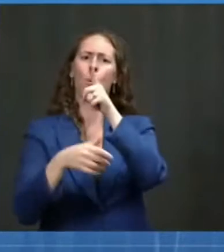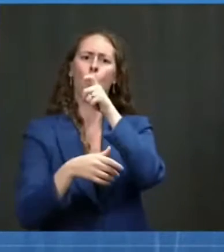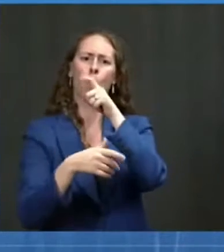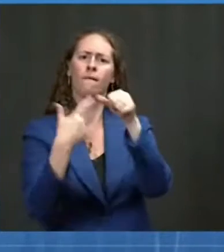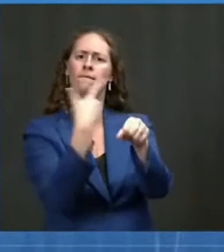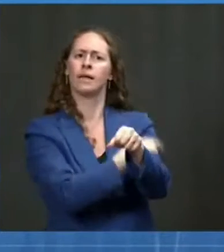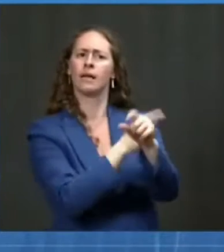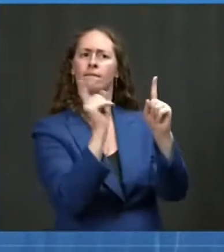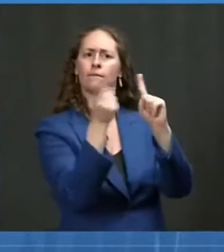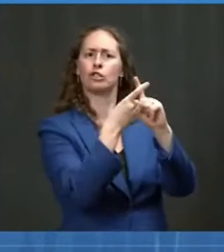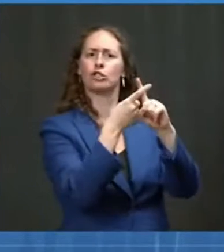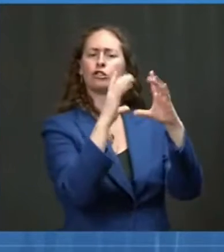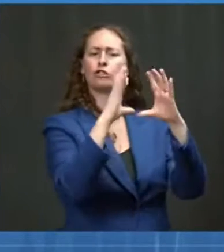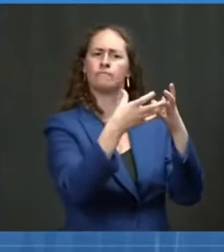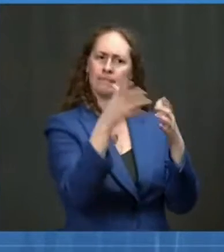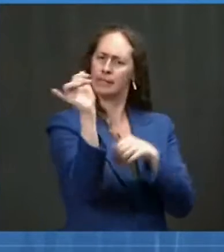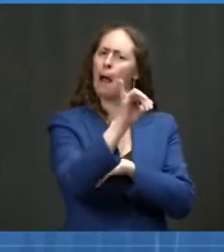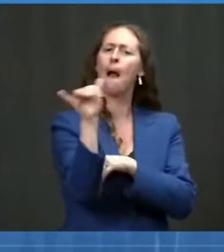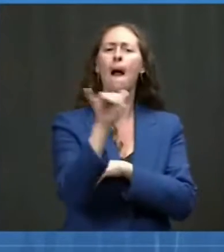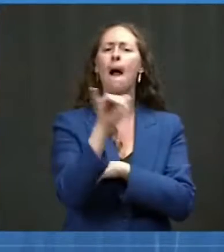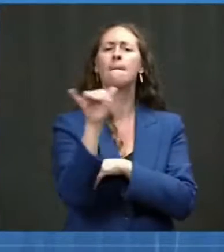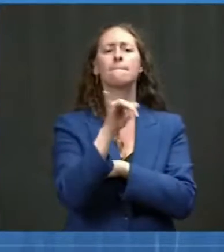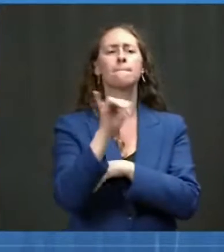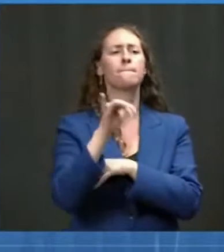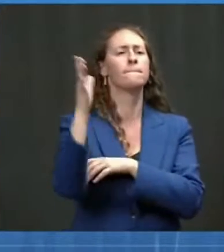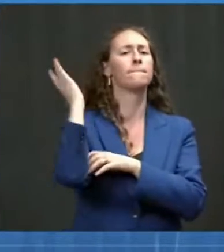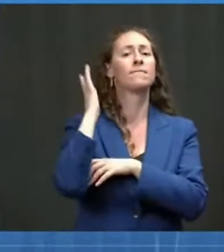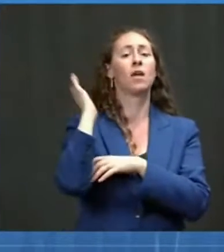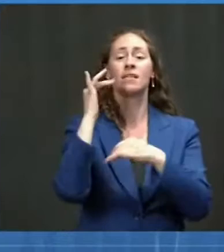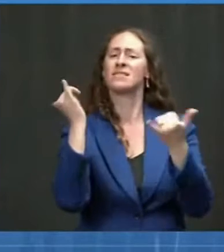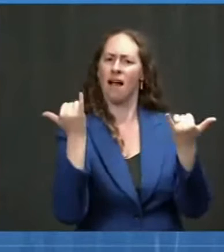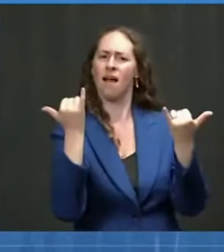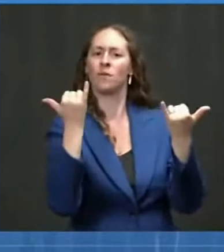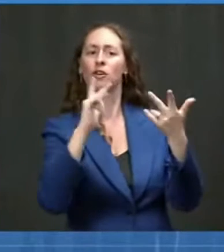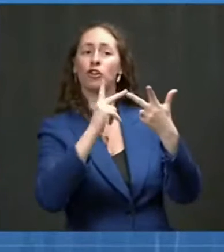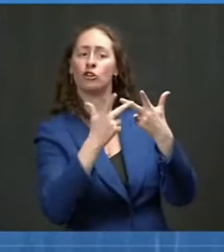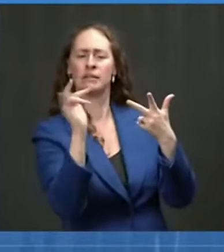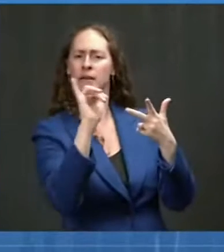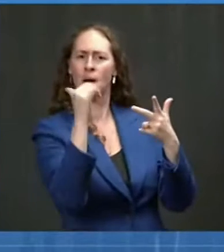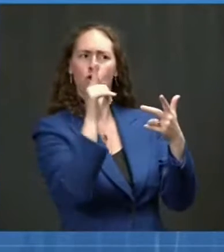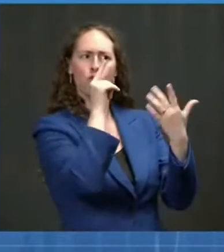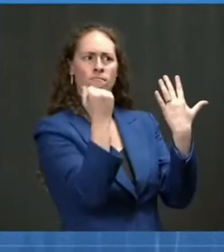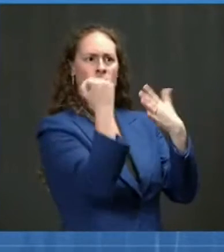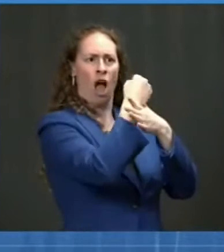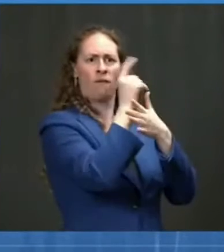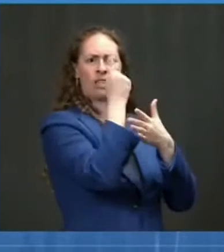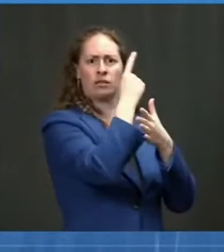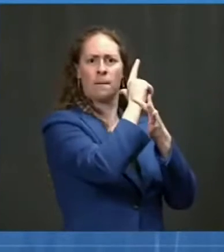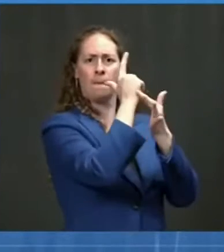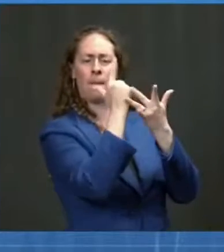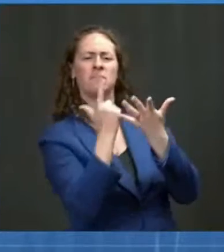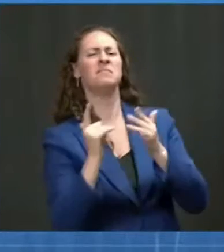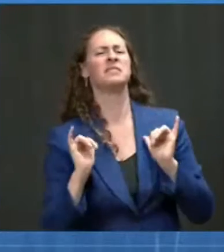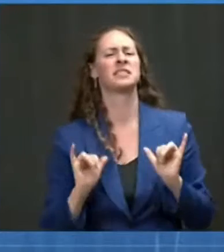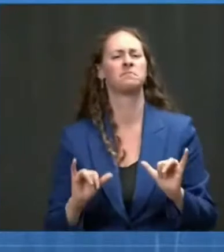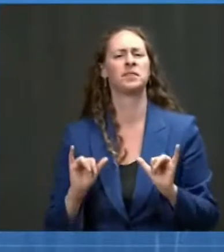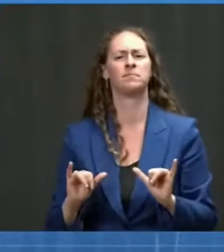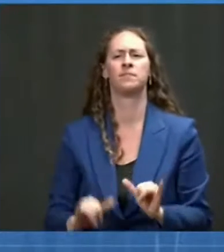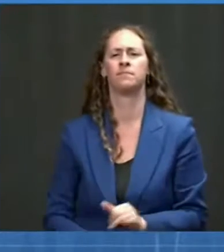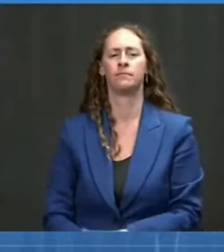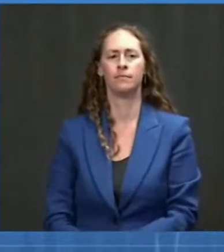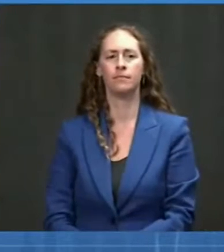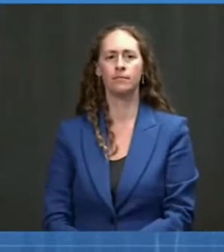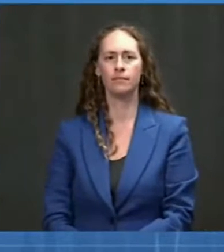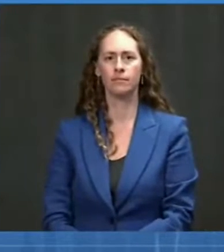care facilities, healthcare workers, vulnerable populations. It is those people who will be first eligible again. Okay, so why don't we take the last question,